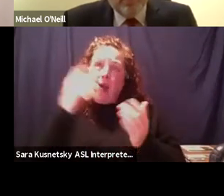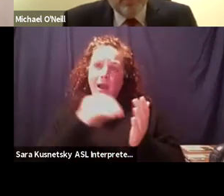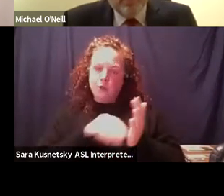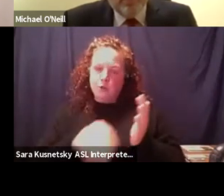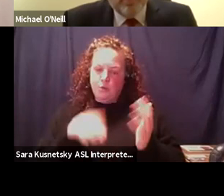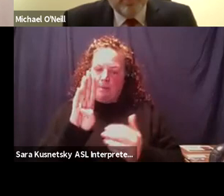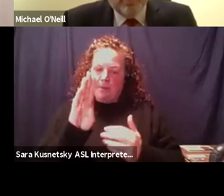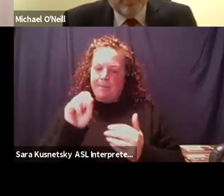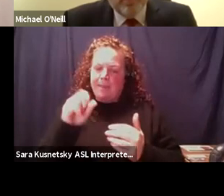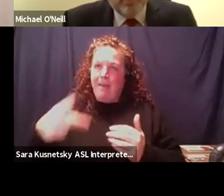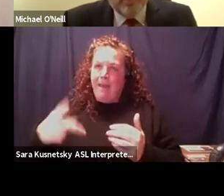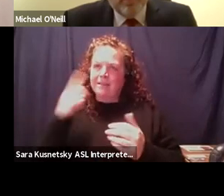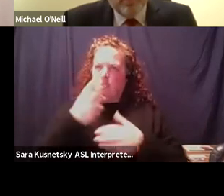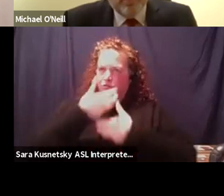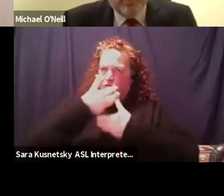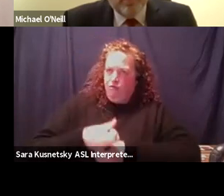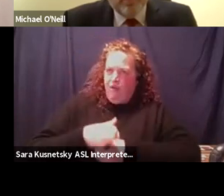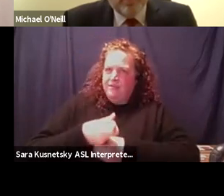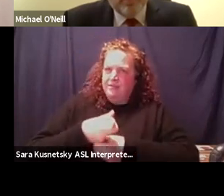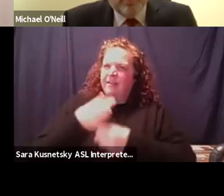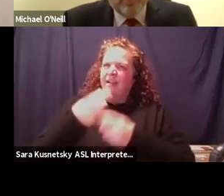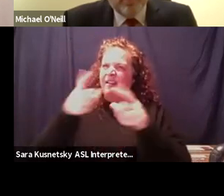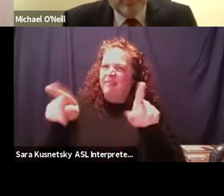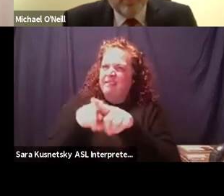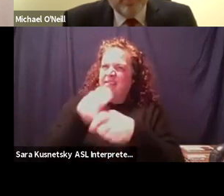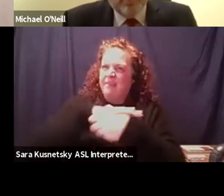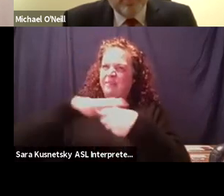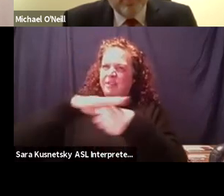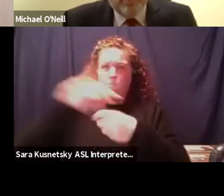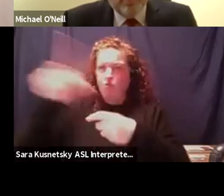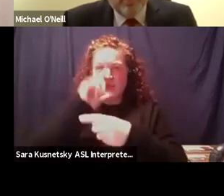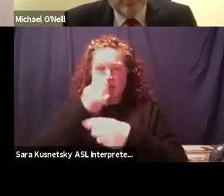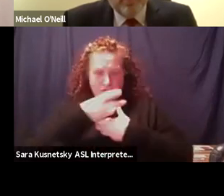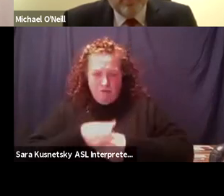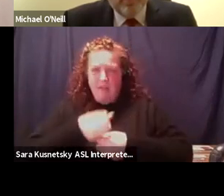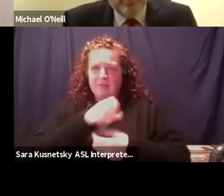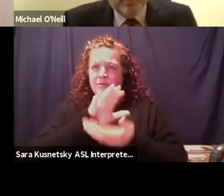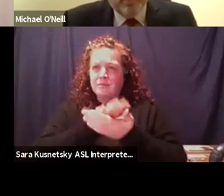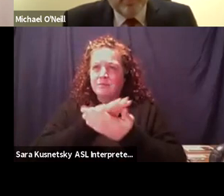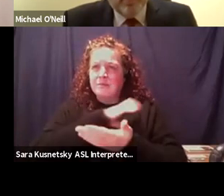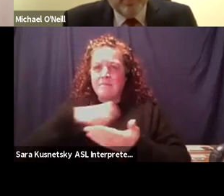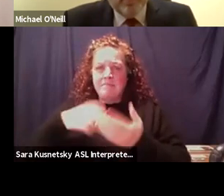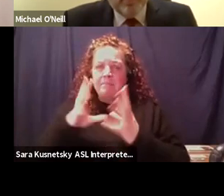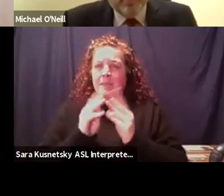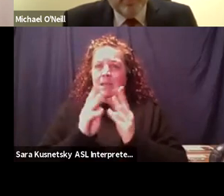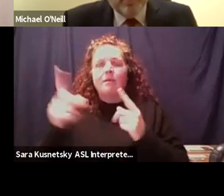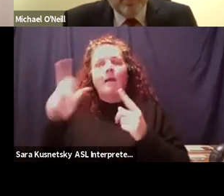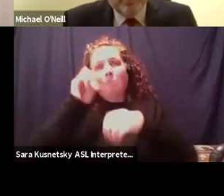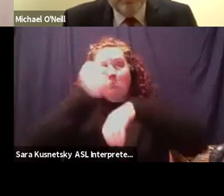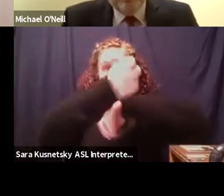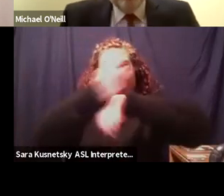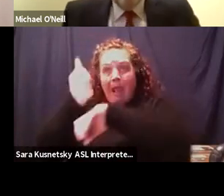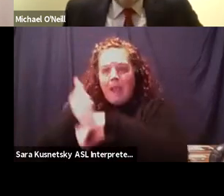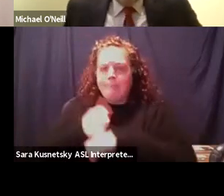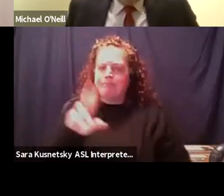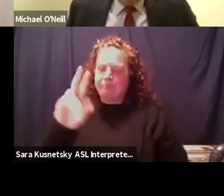obligated to trust the same district that does not seem to reciprocate that trust in school committee meetings? Now, I'm not blaming anyone on the school committee or